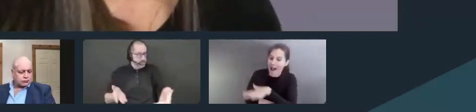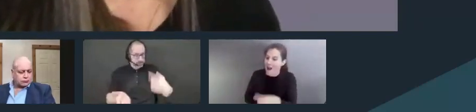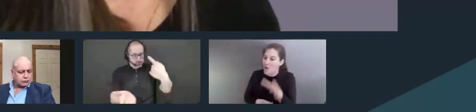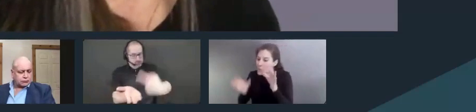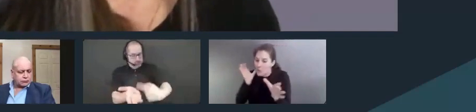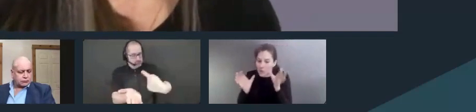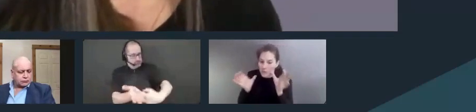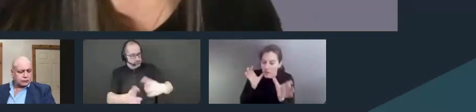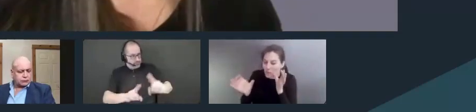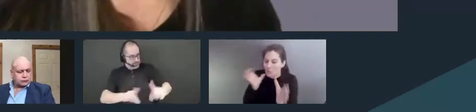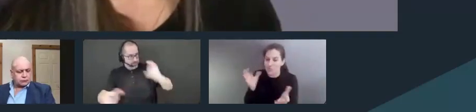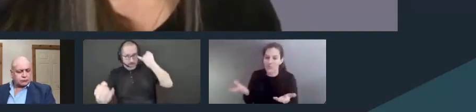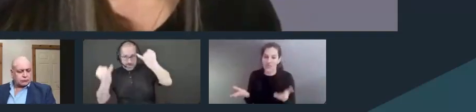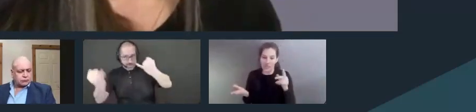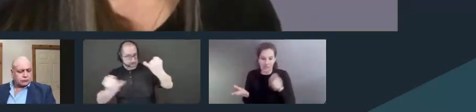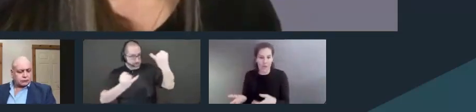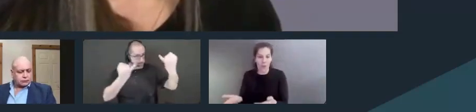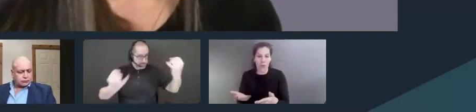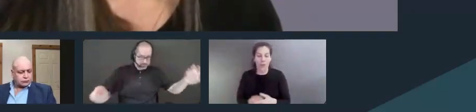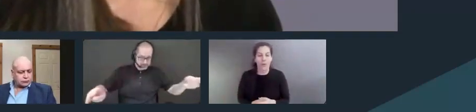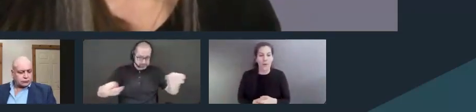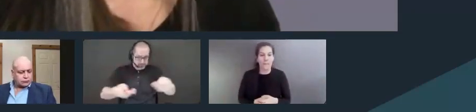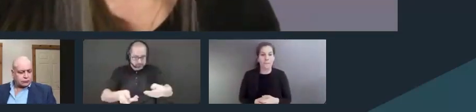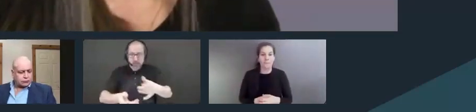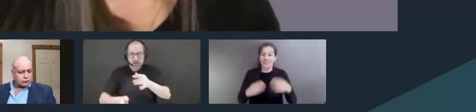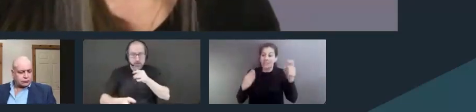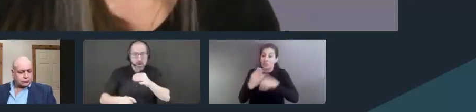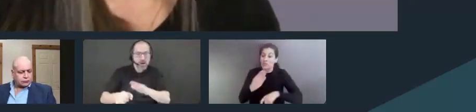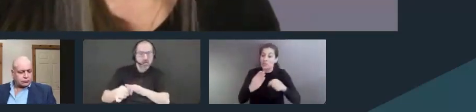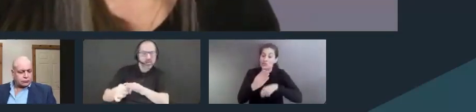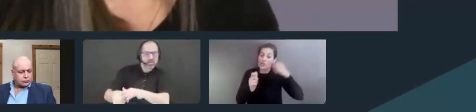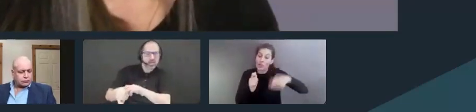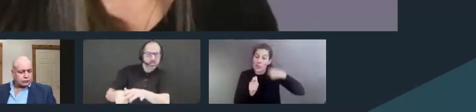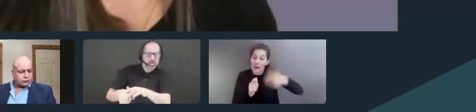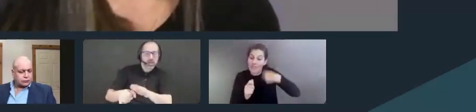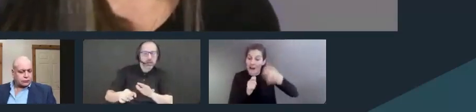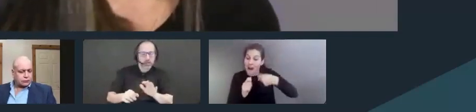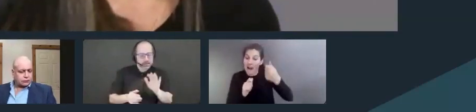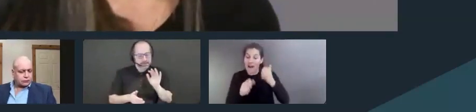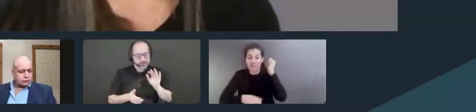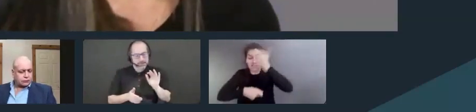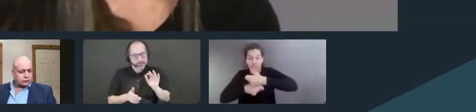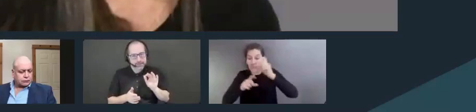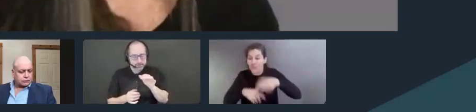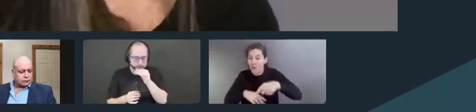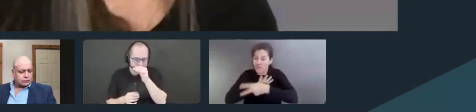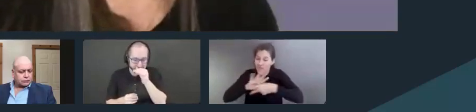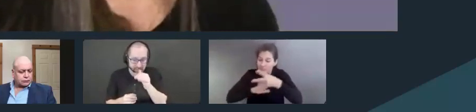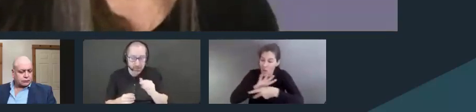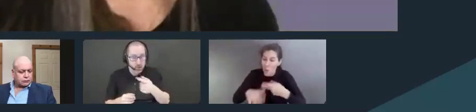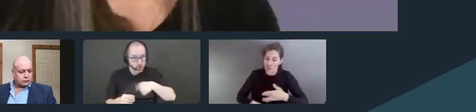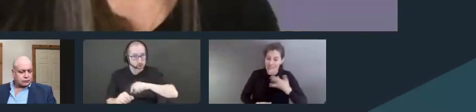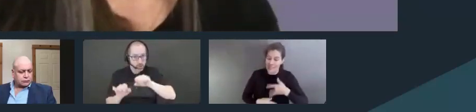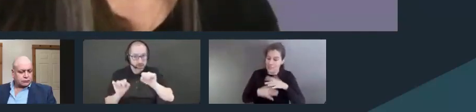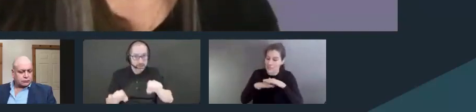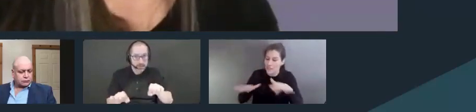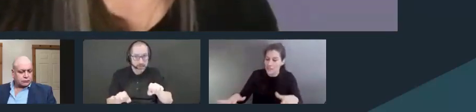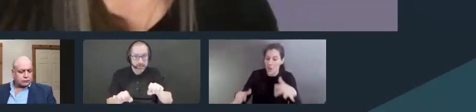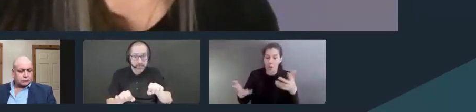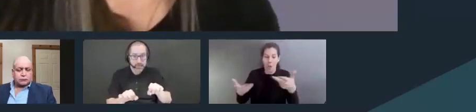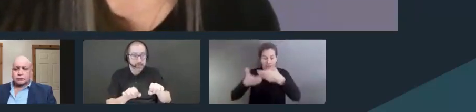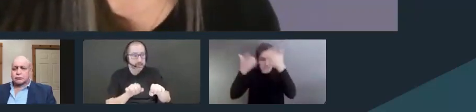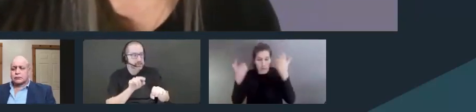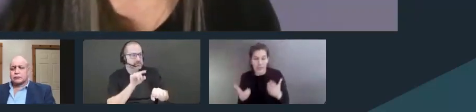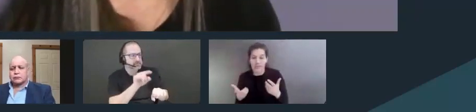complicit in silencing other languages. We can also use our platforms to attack limiting